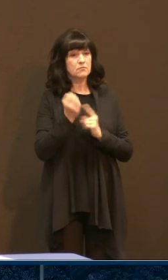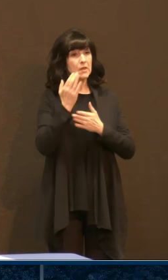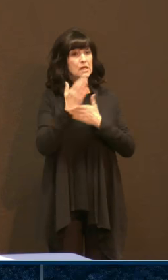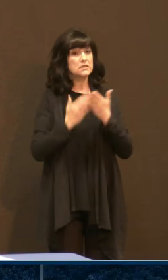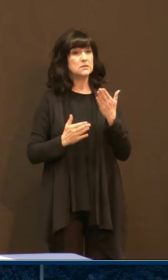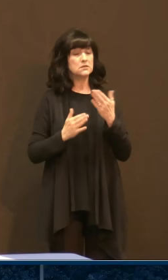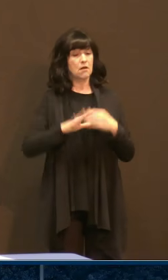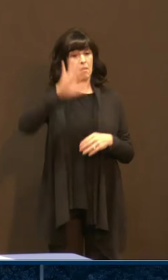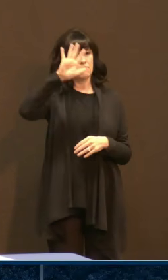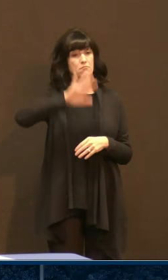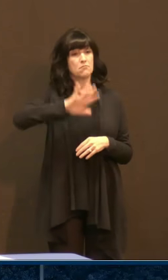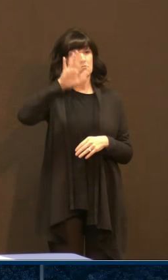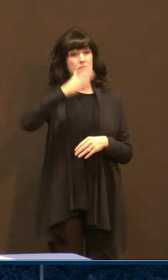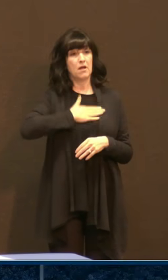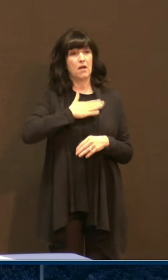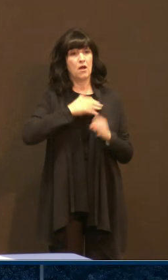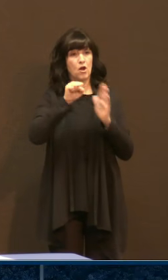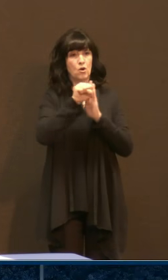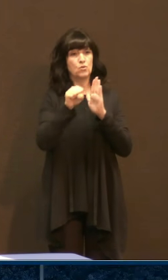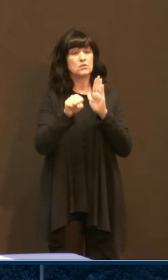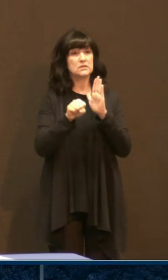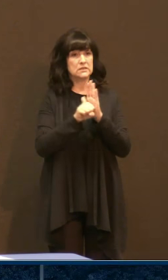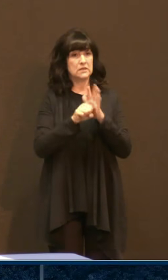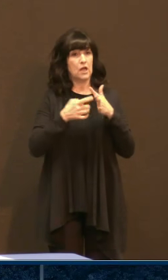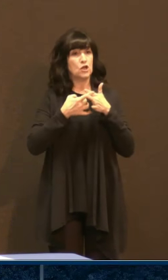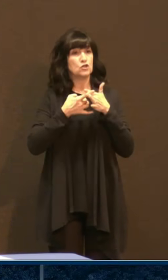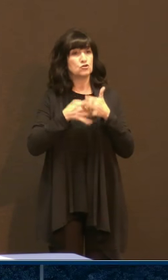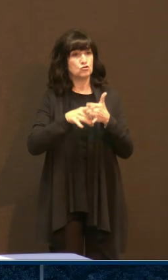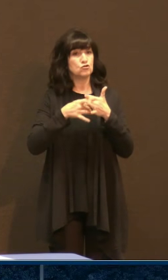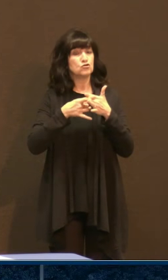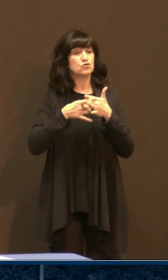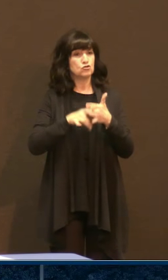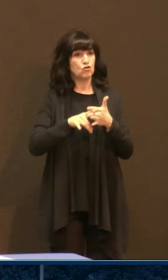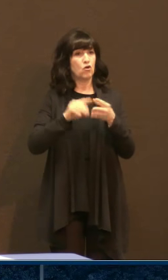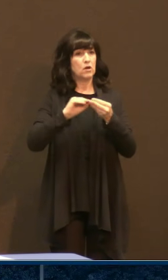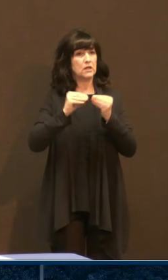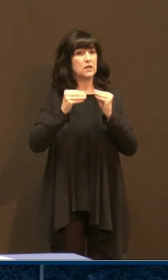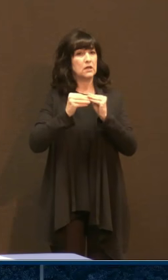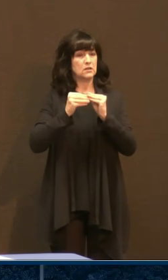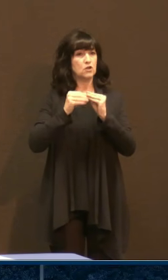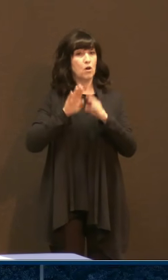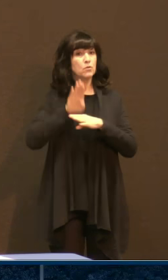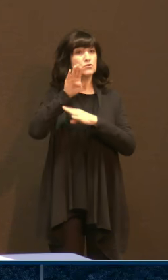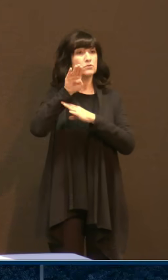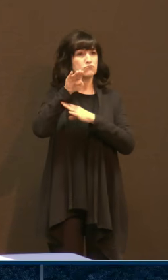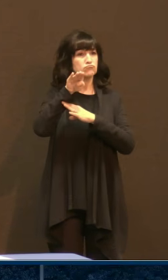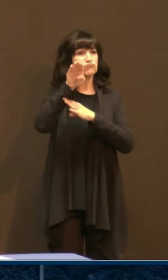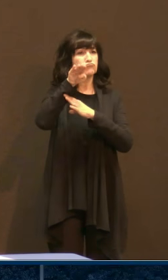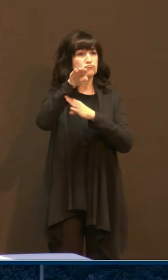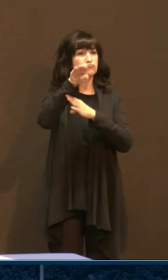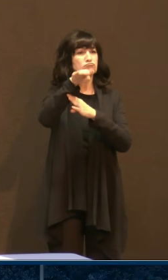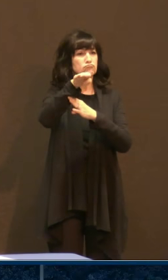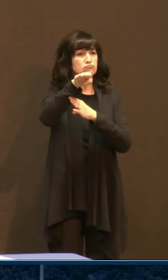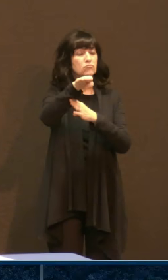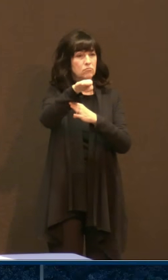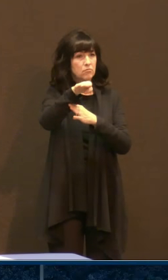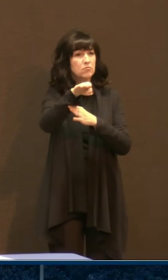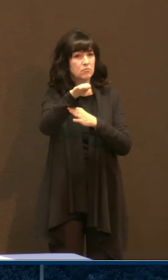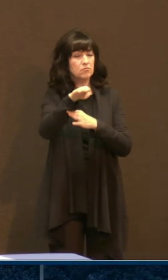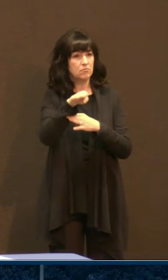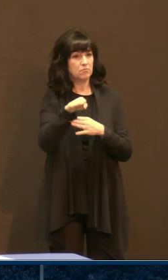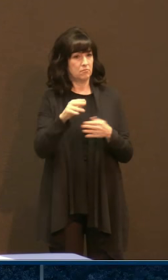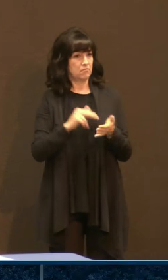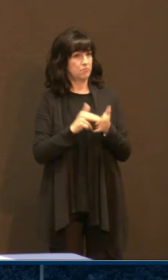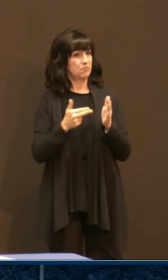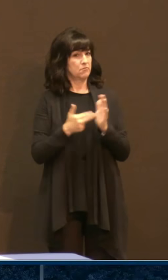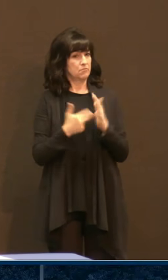cases, arguably healing, getting better. It tells us that the actions